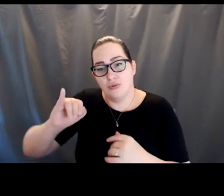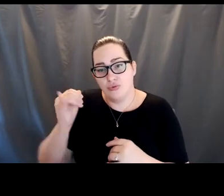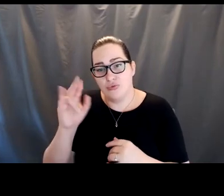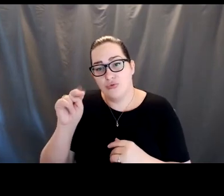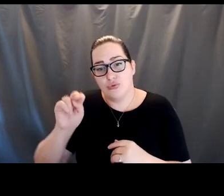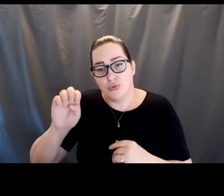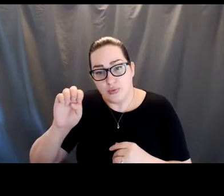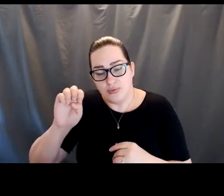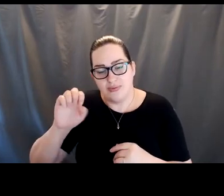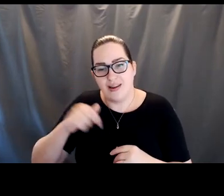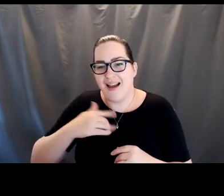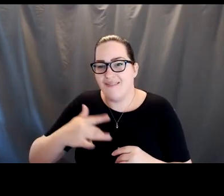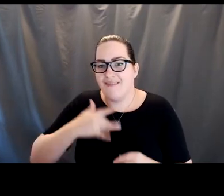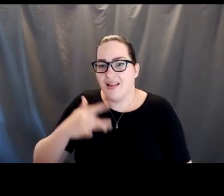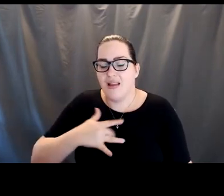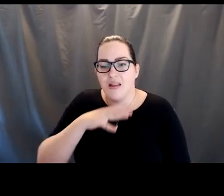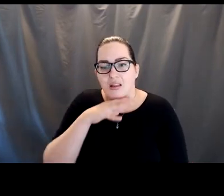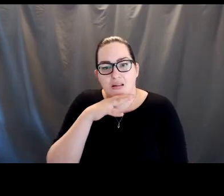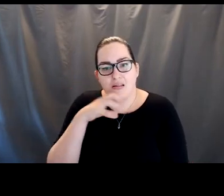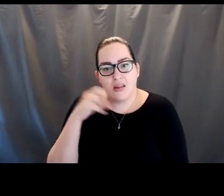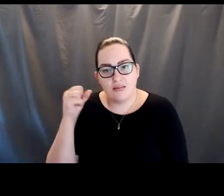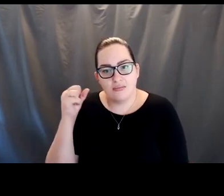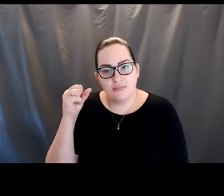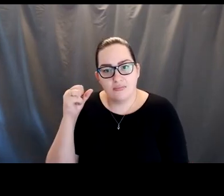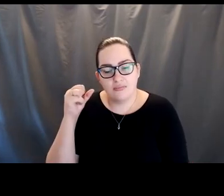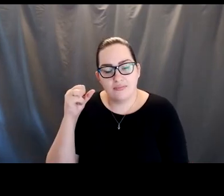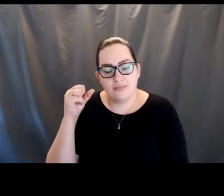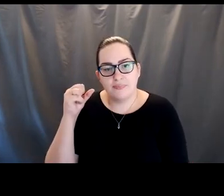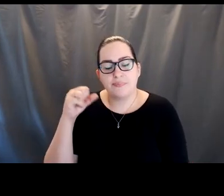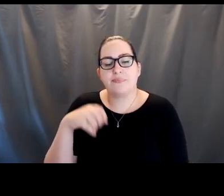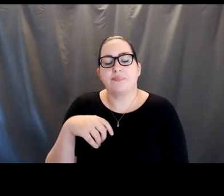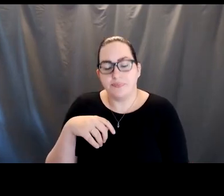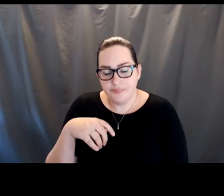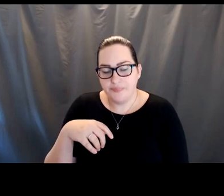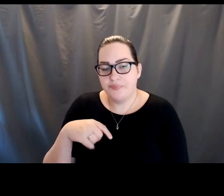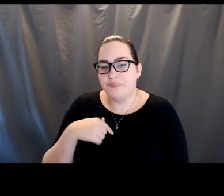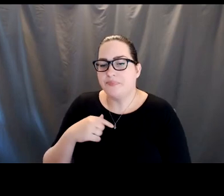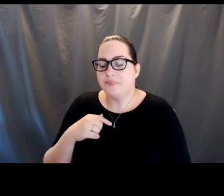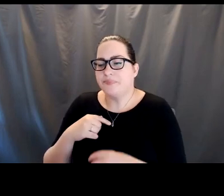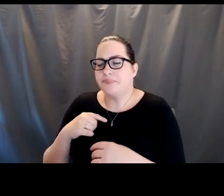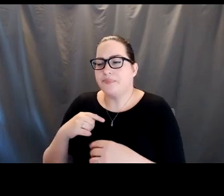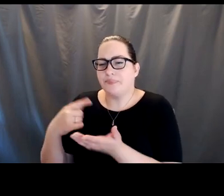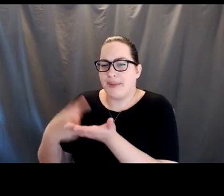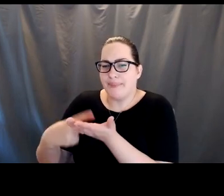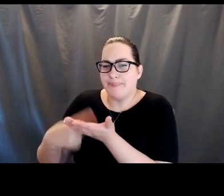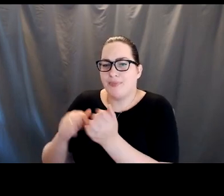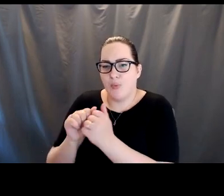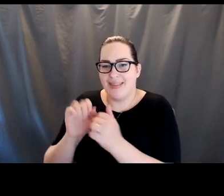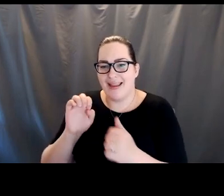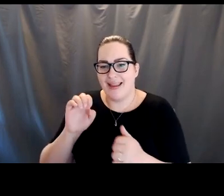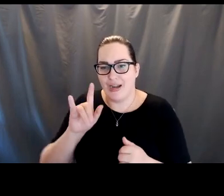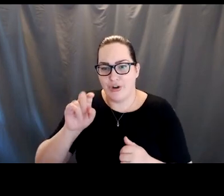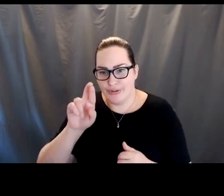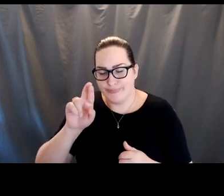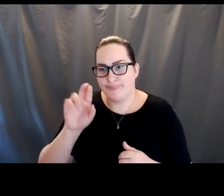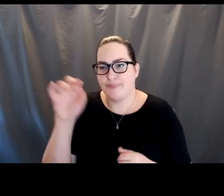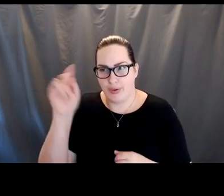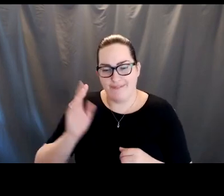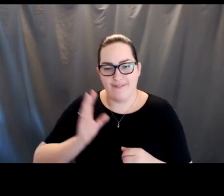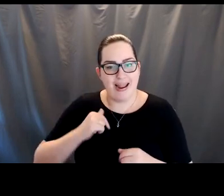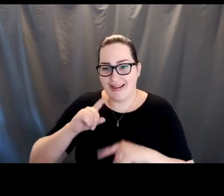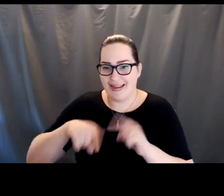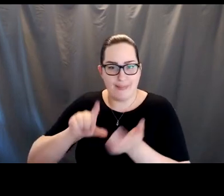getting really sick of this. I spoke to my editor. I had an idea. I thought, okay, if I can't publish the piece yet, what I